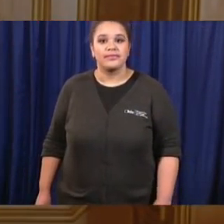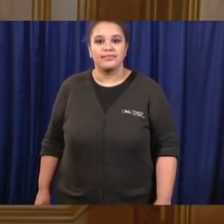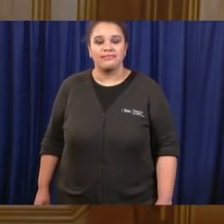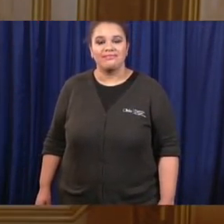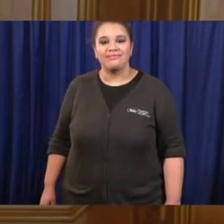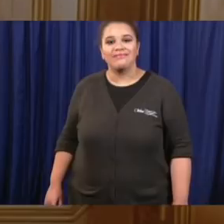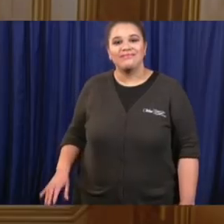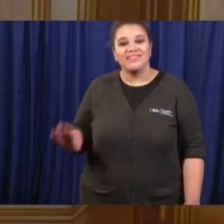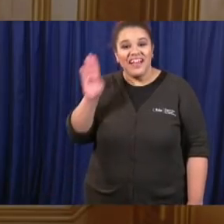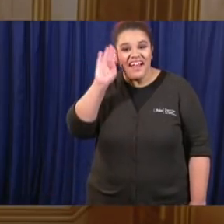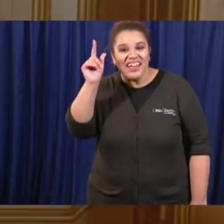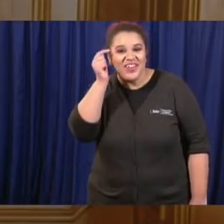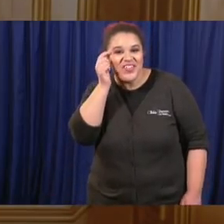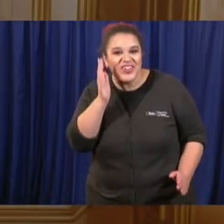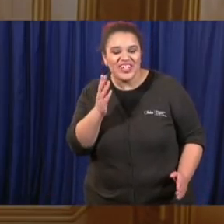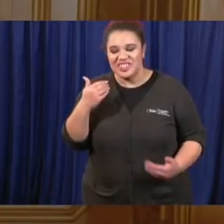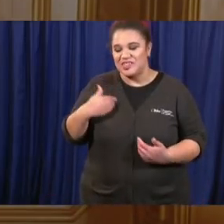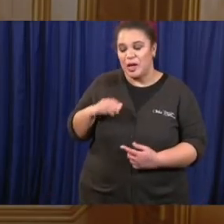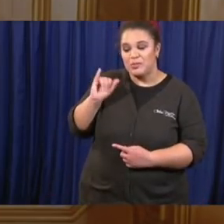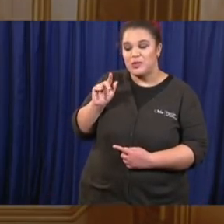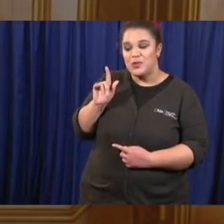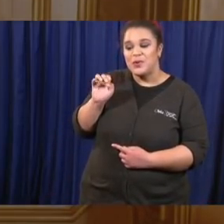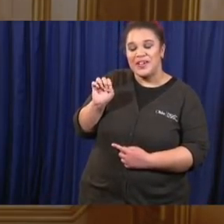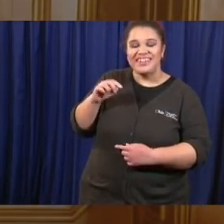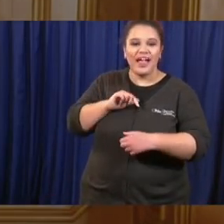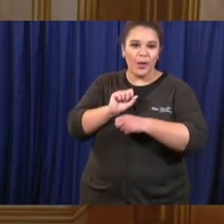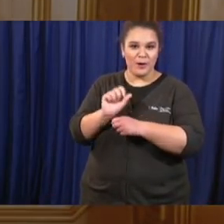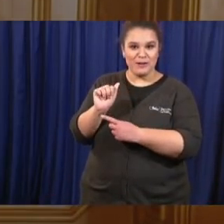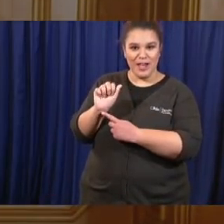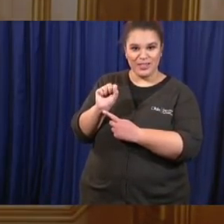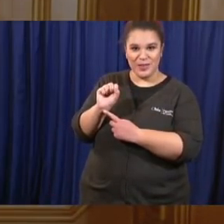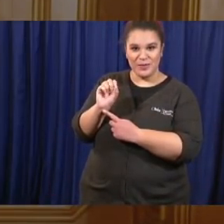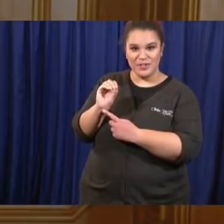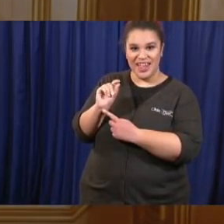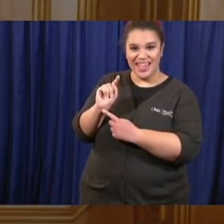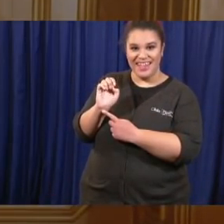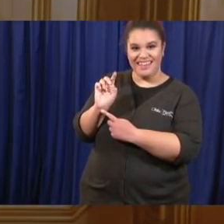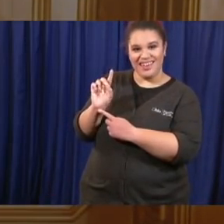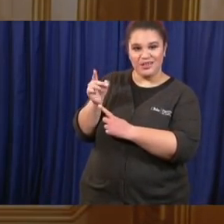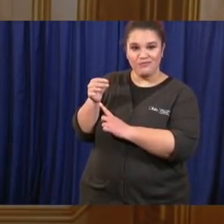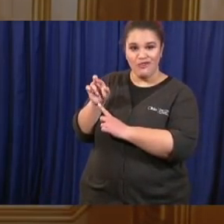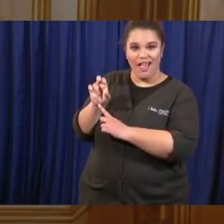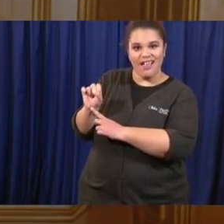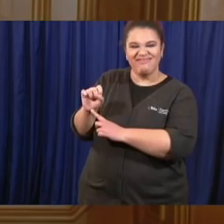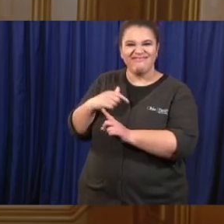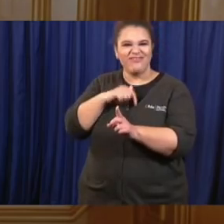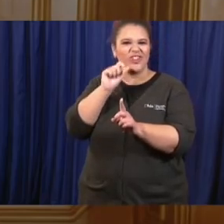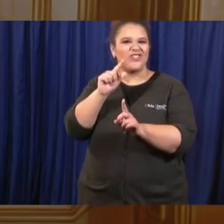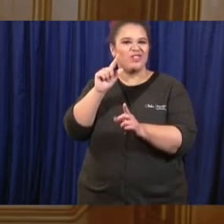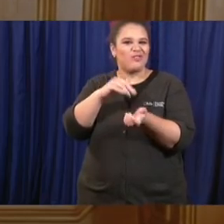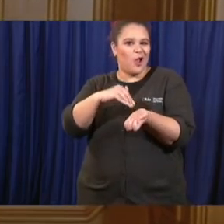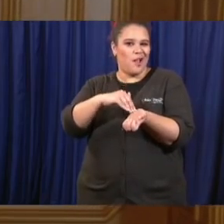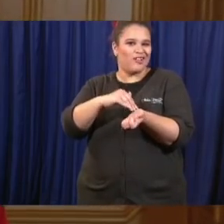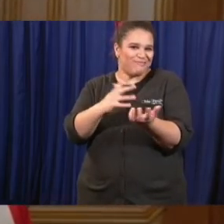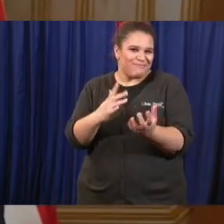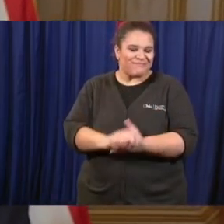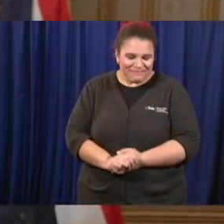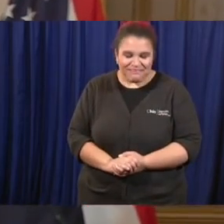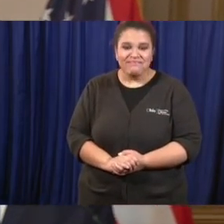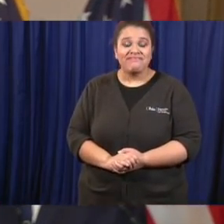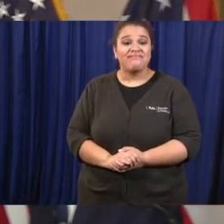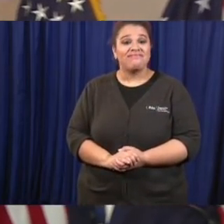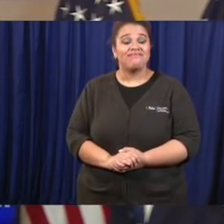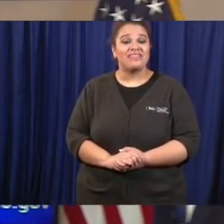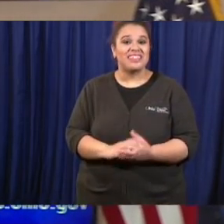Hi, Governor. This is Julie Carr-Smythe at the Associated Press. I think my question's for Dr. Acton.